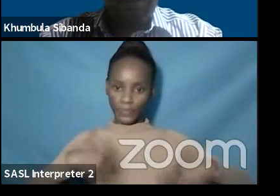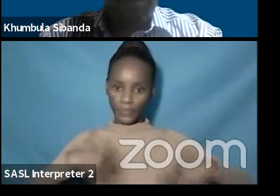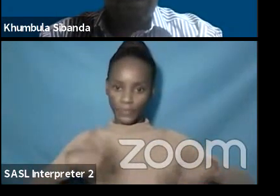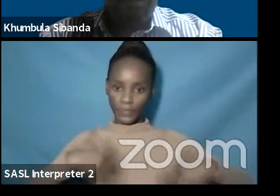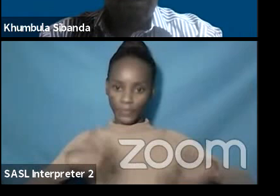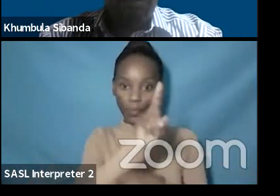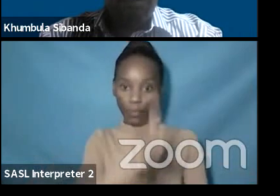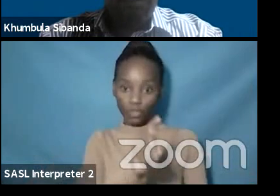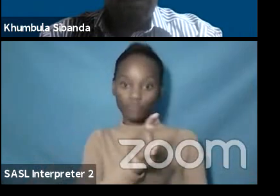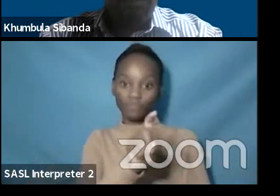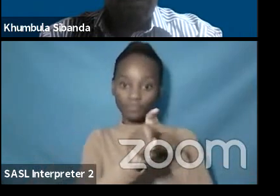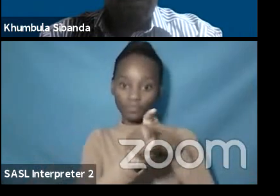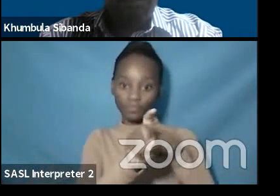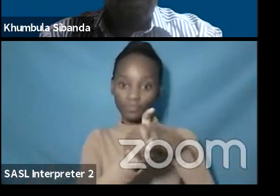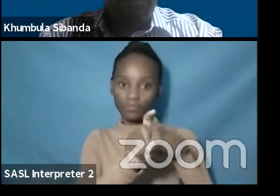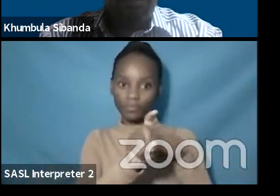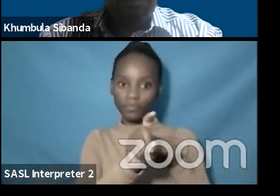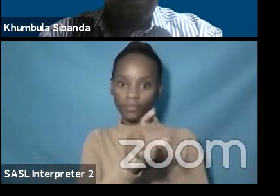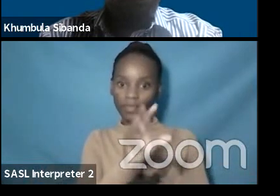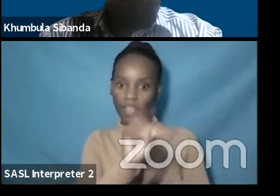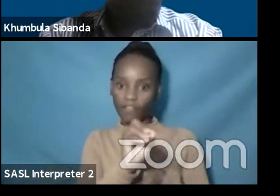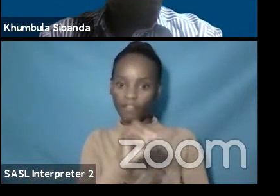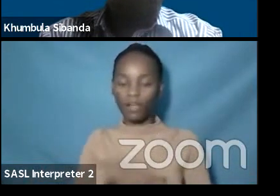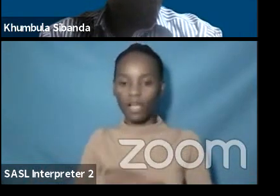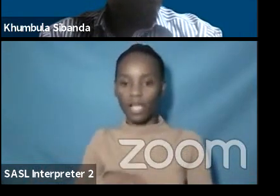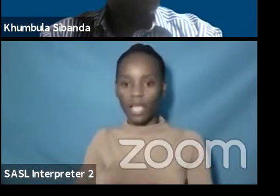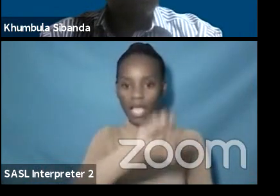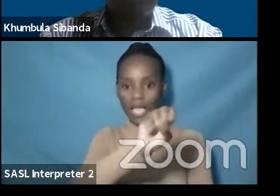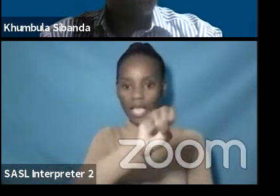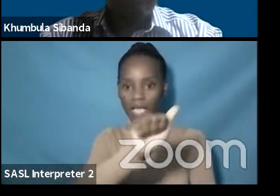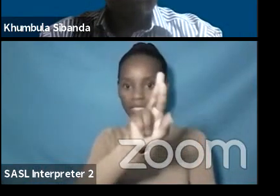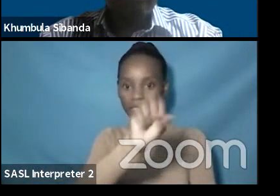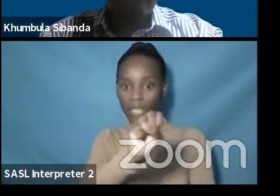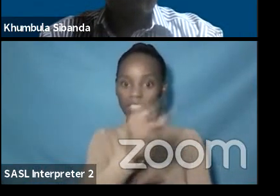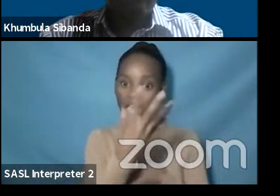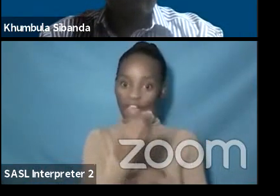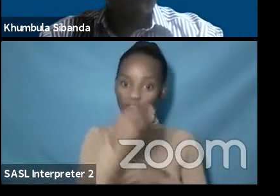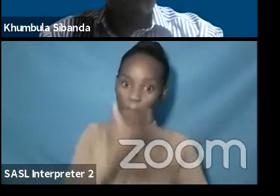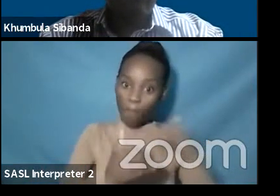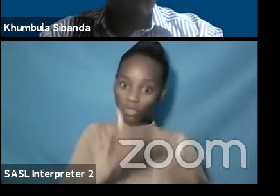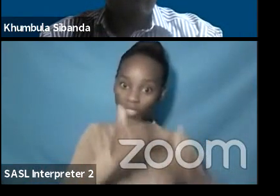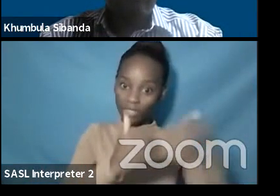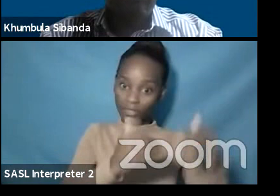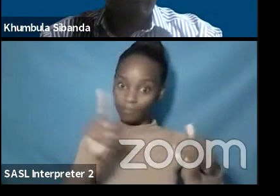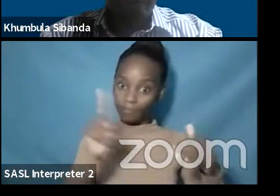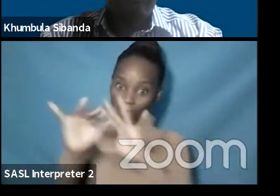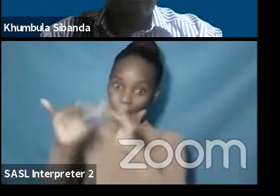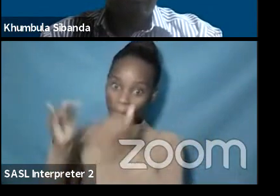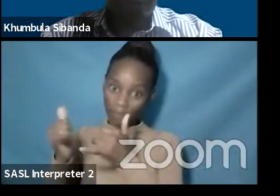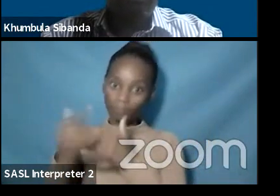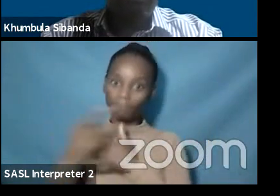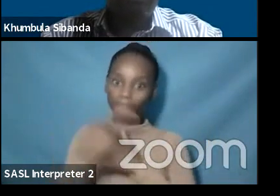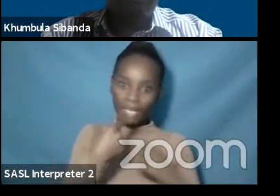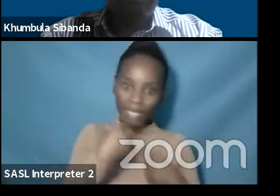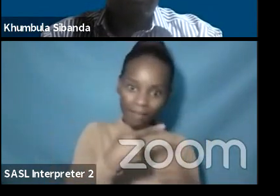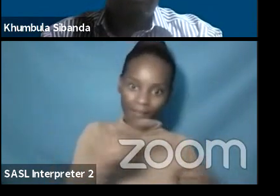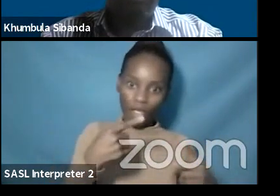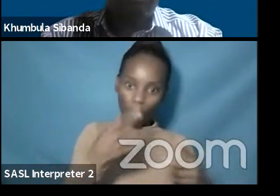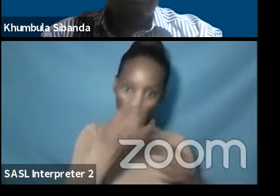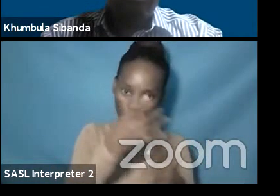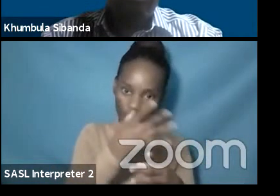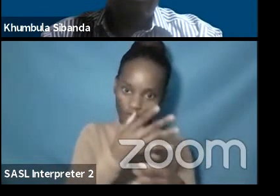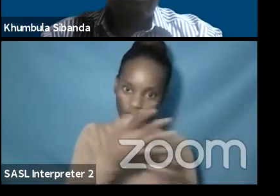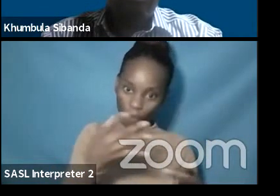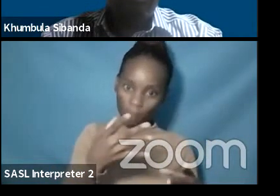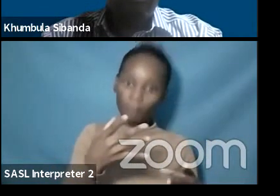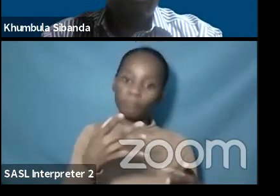does SARS currently have a process where entities can come and declare that, or where they are required to make a